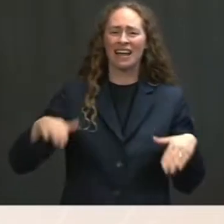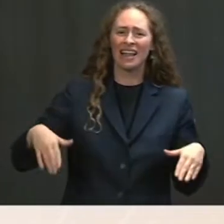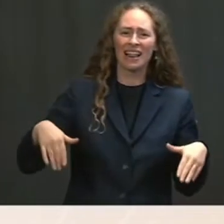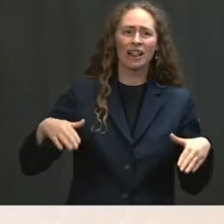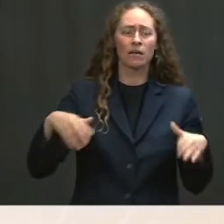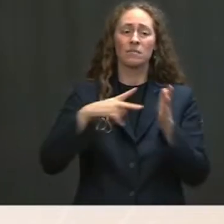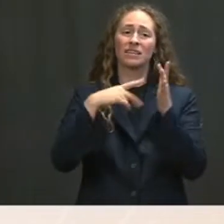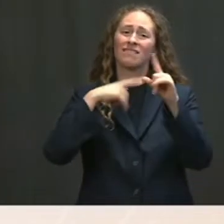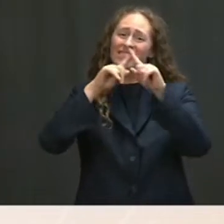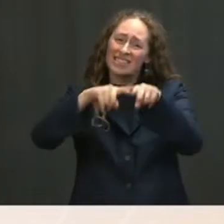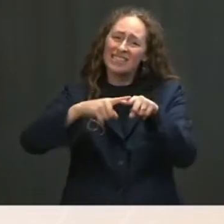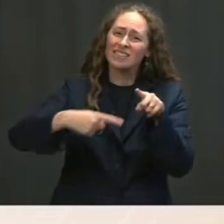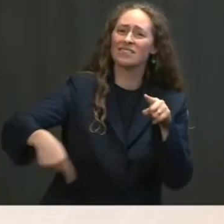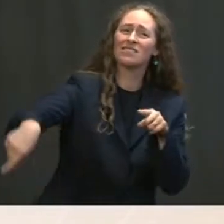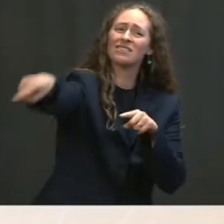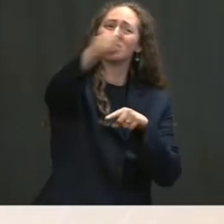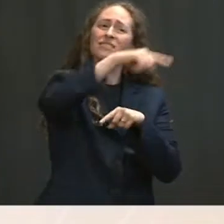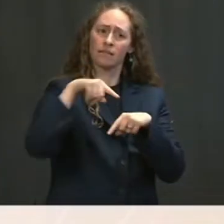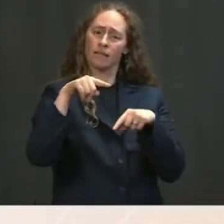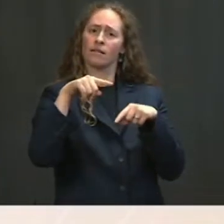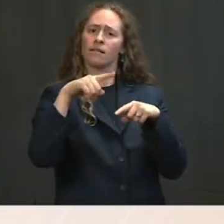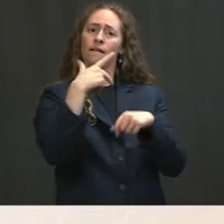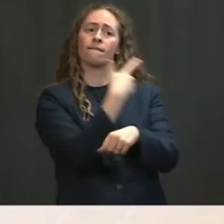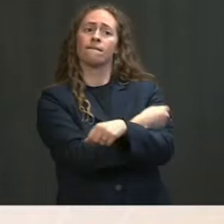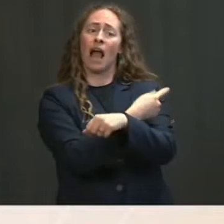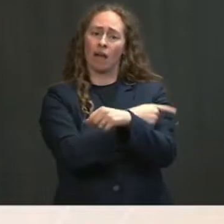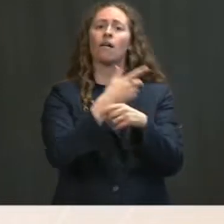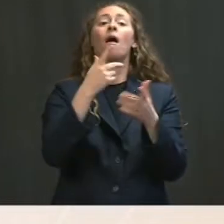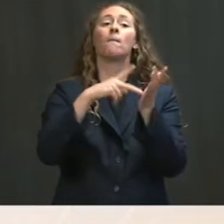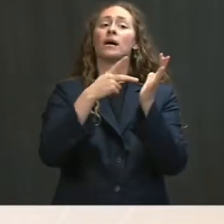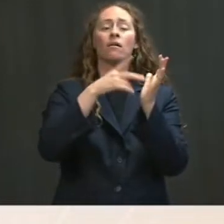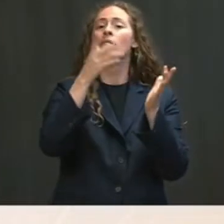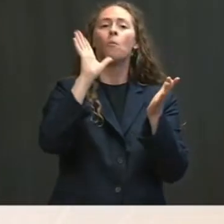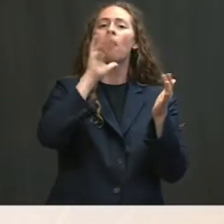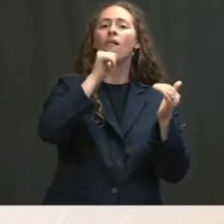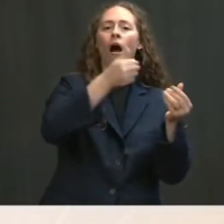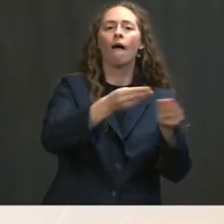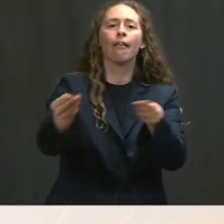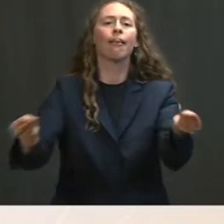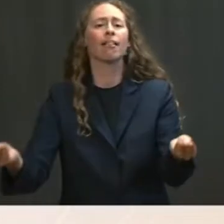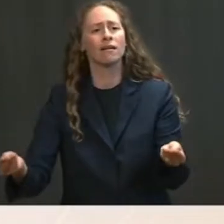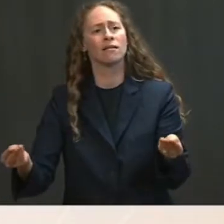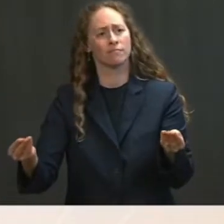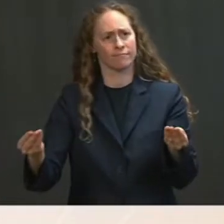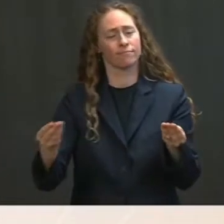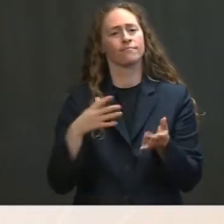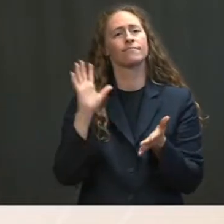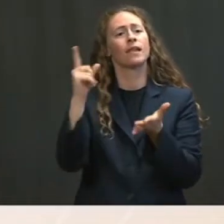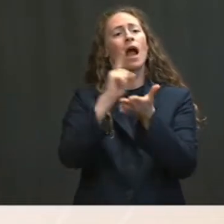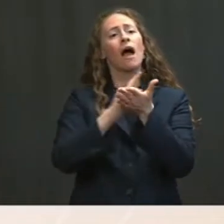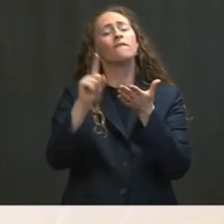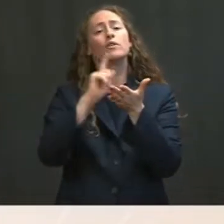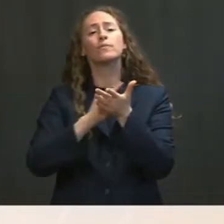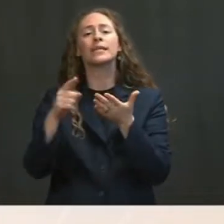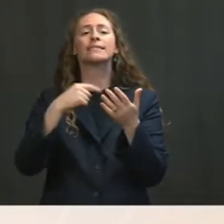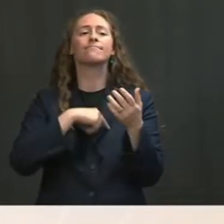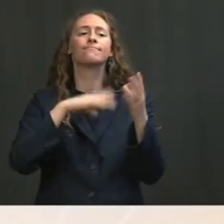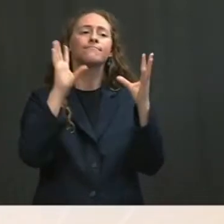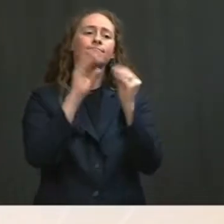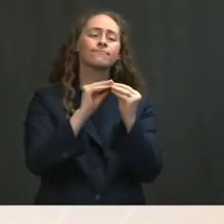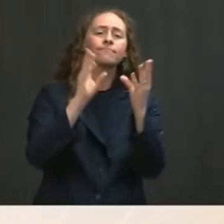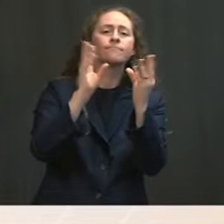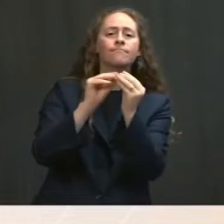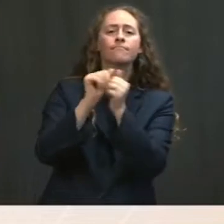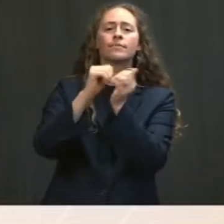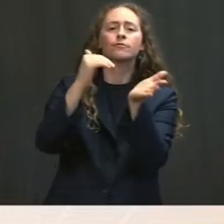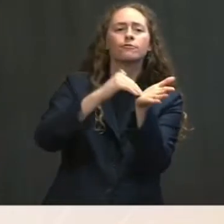vaccinated to shield them from this virus. Every week, I talk to doctors and nurses across our country who are burning